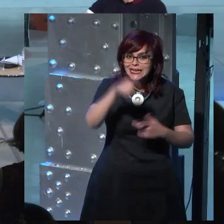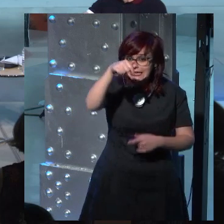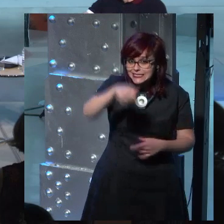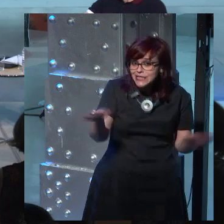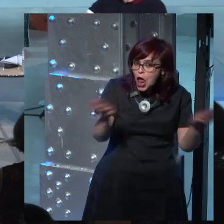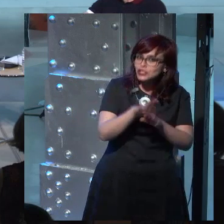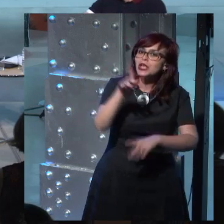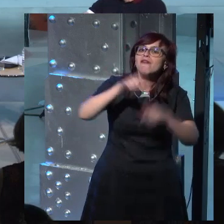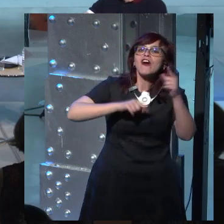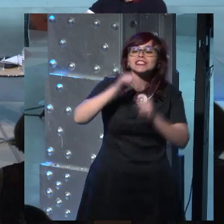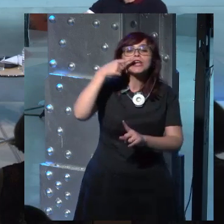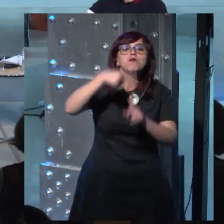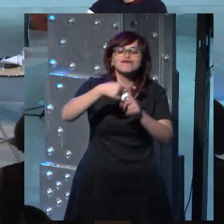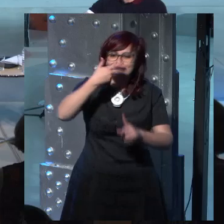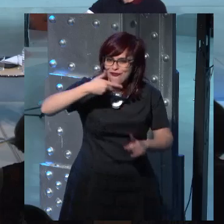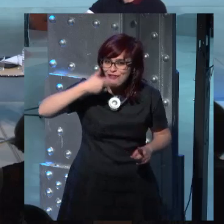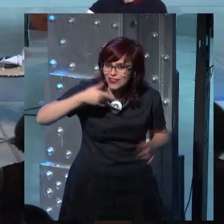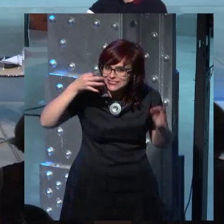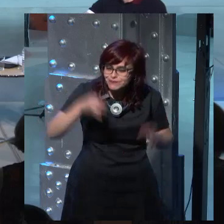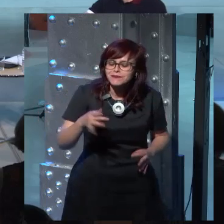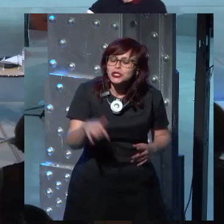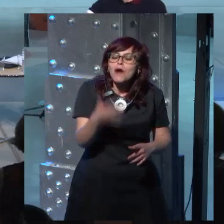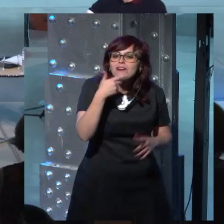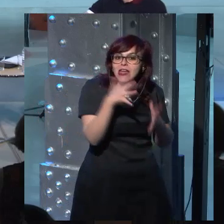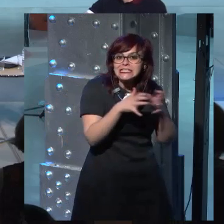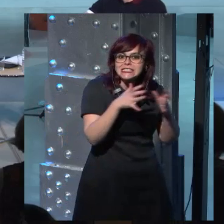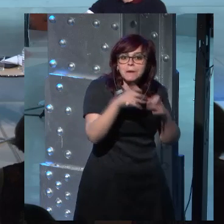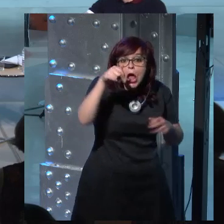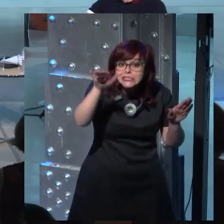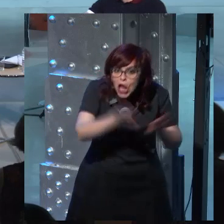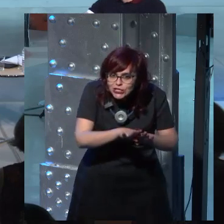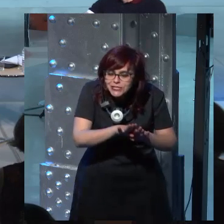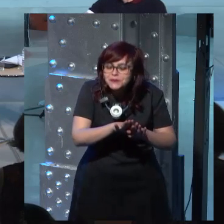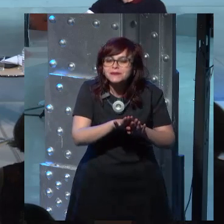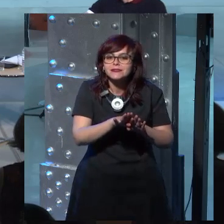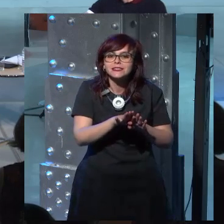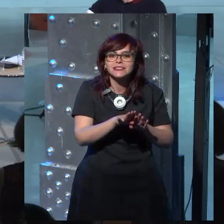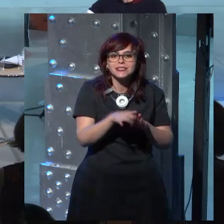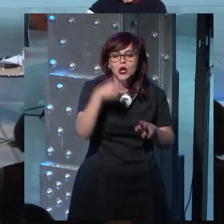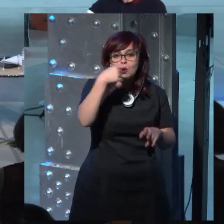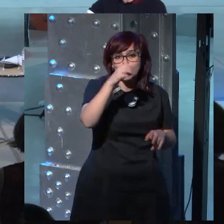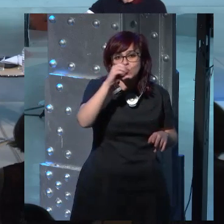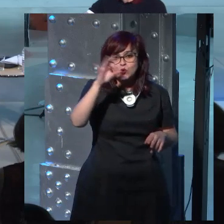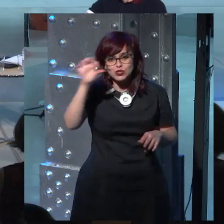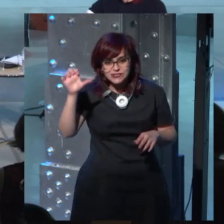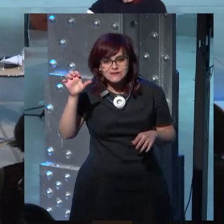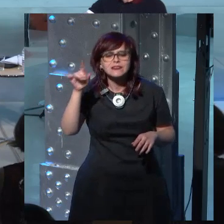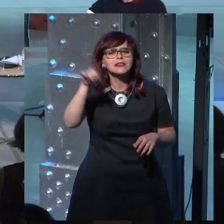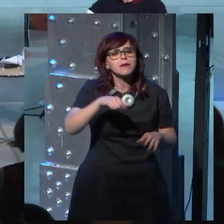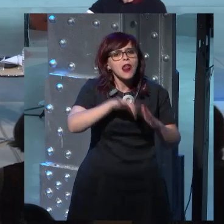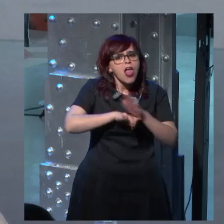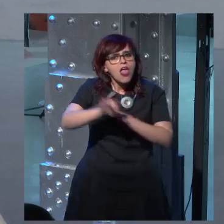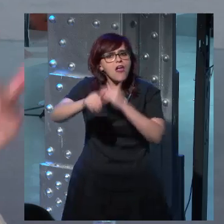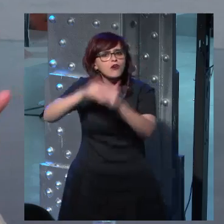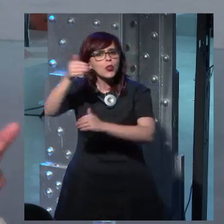that's one I wanted to meet. There's one tonight. That's fun. Coming into the world. Gus Fring también sufre una evolución,